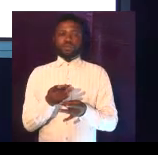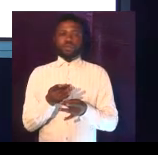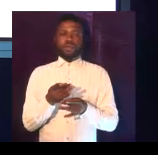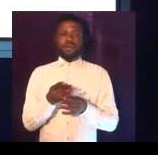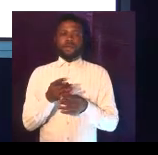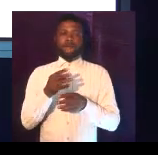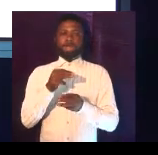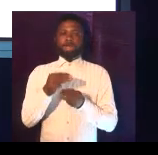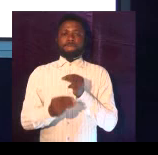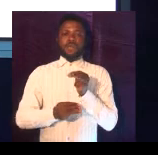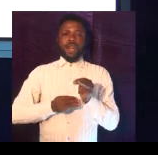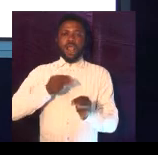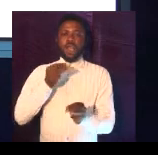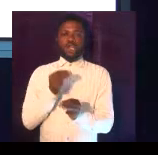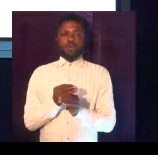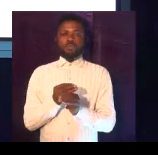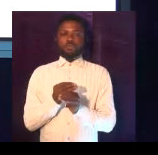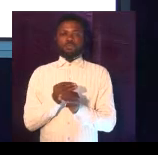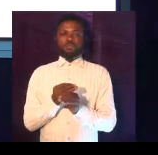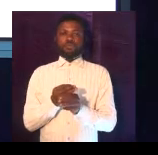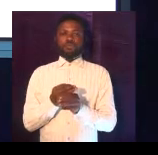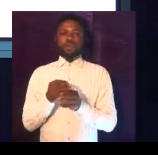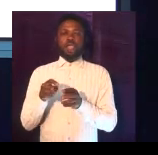interests, millennium,